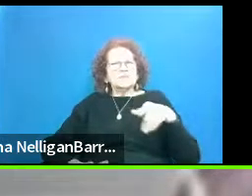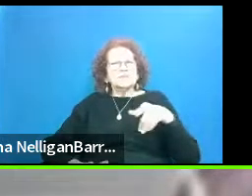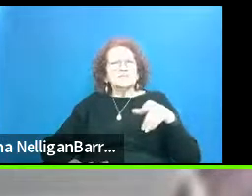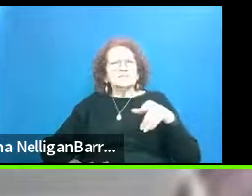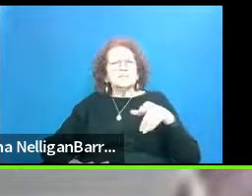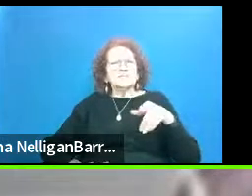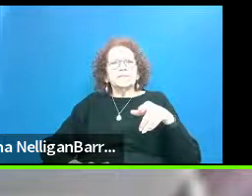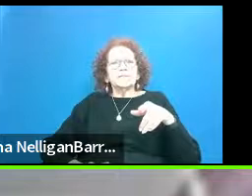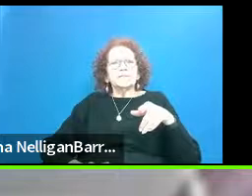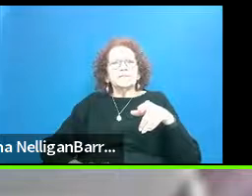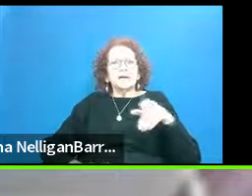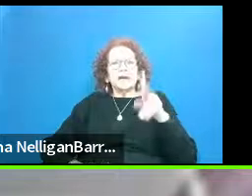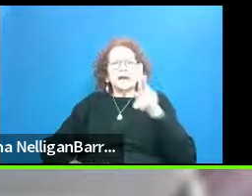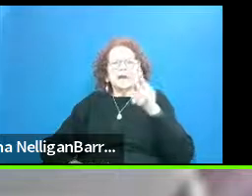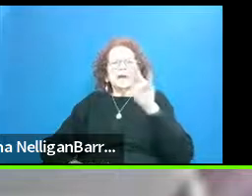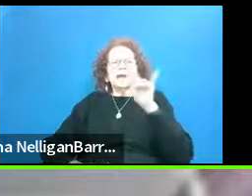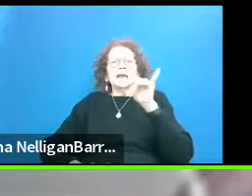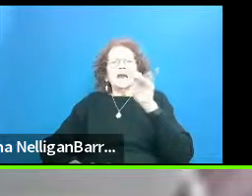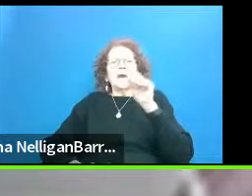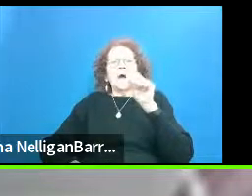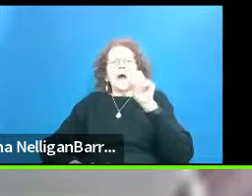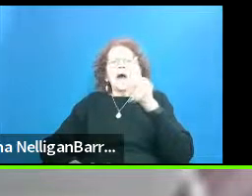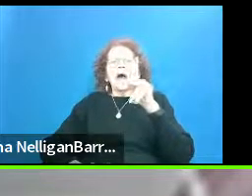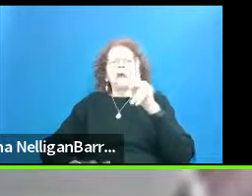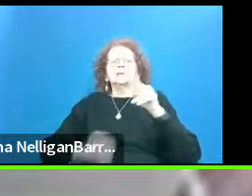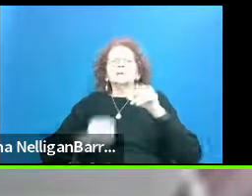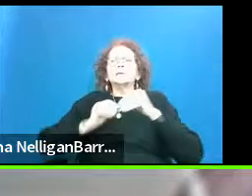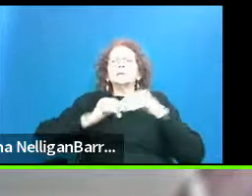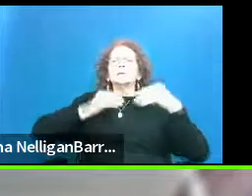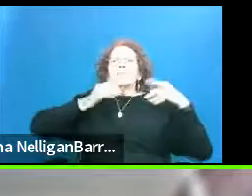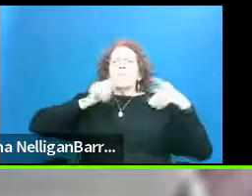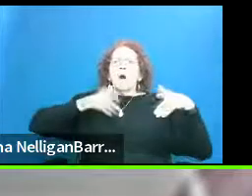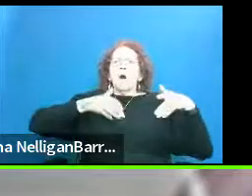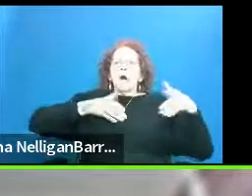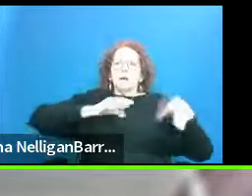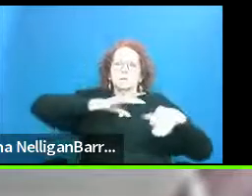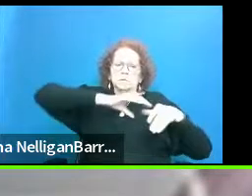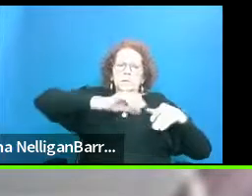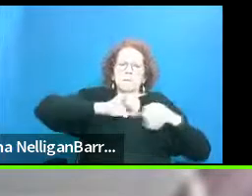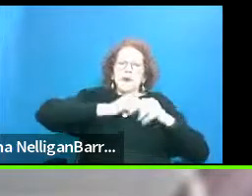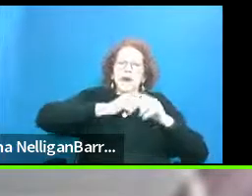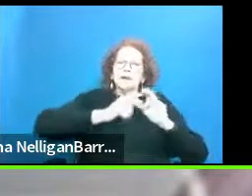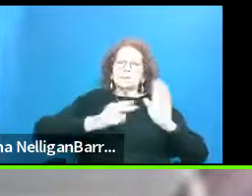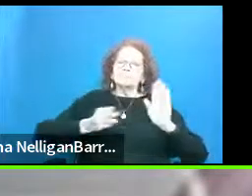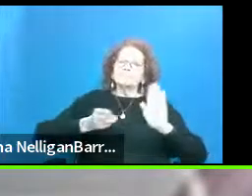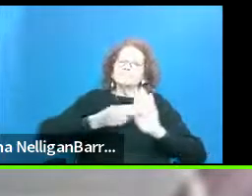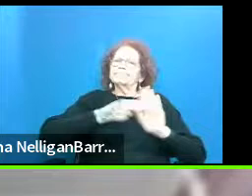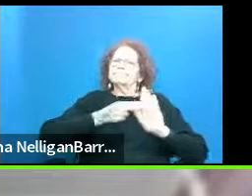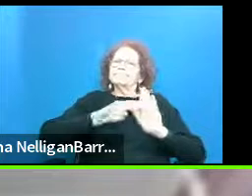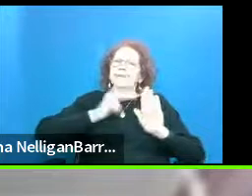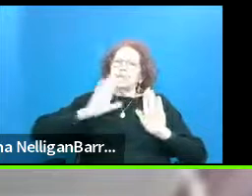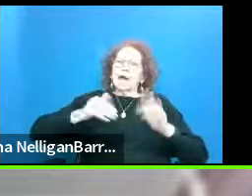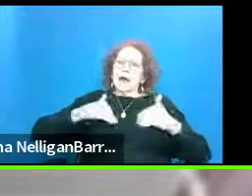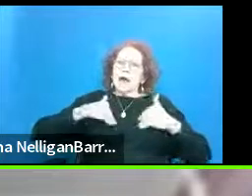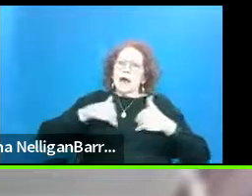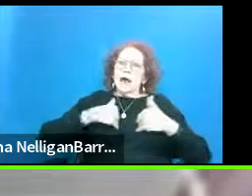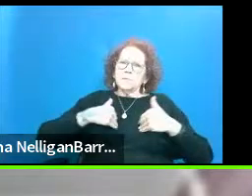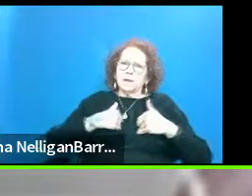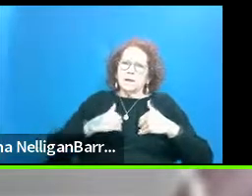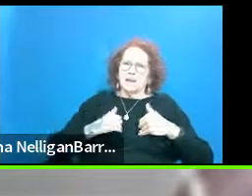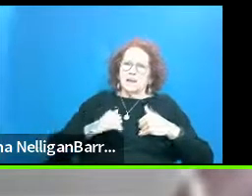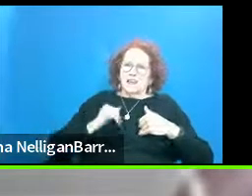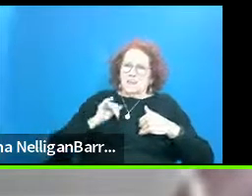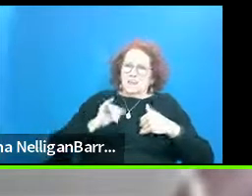like a tag made for your animal, which I didn't know. And that's a money making item that they can get money off of. They get commission from